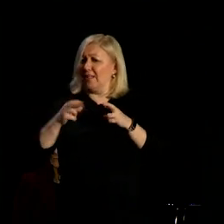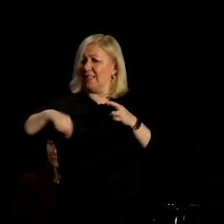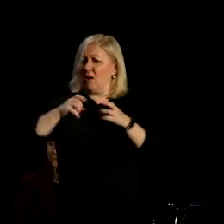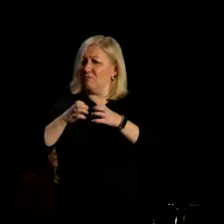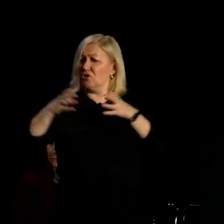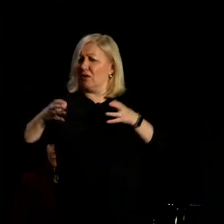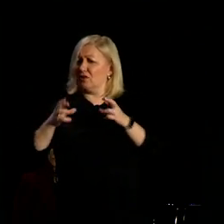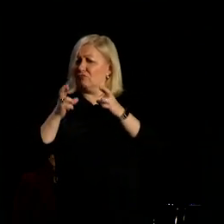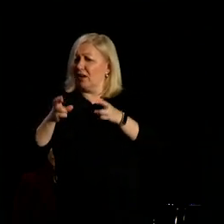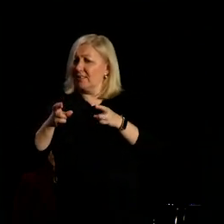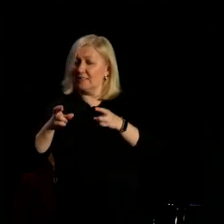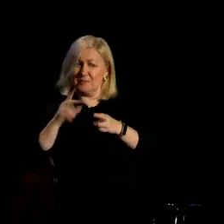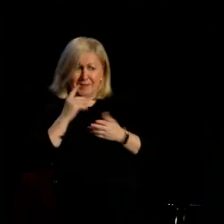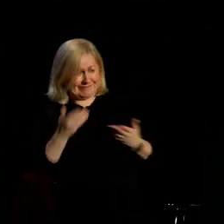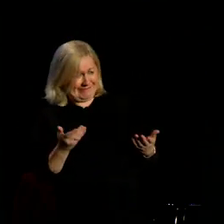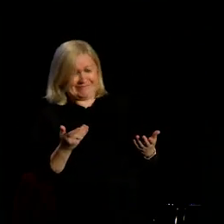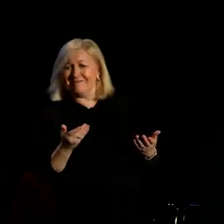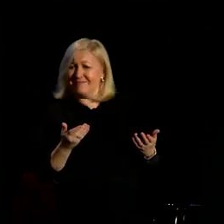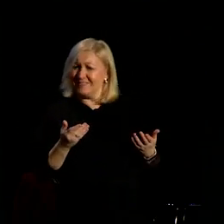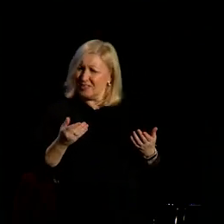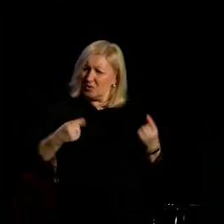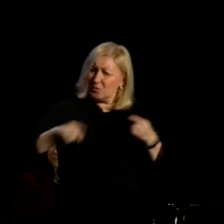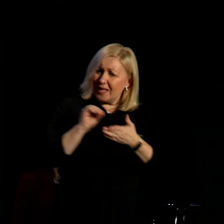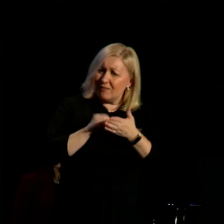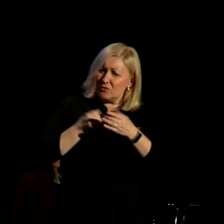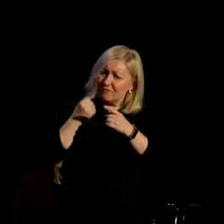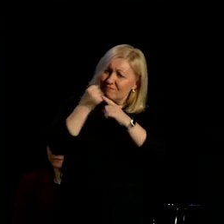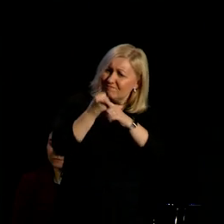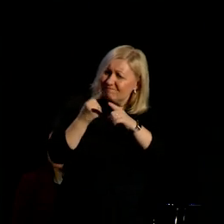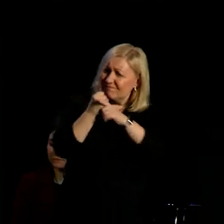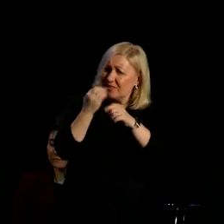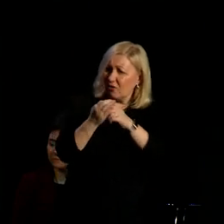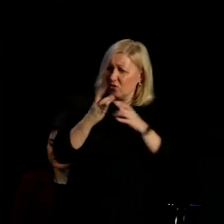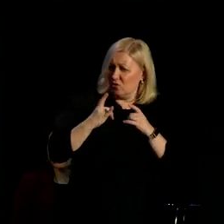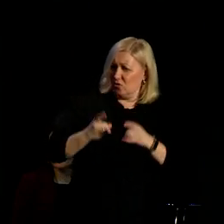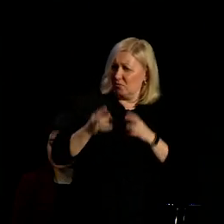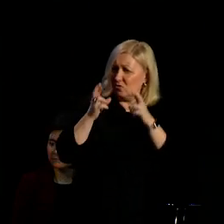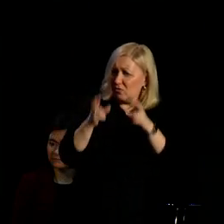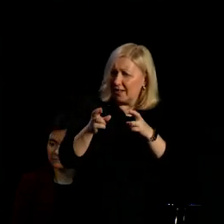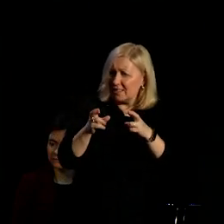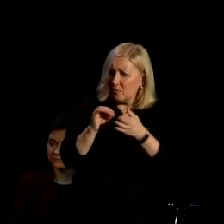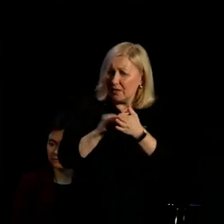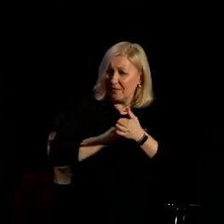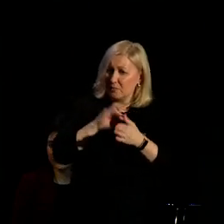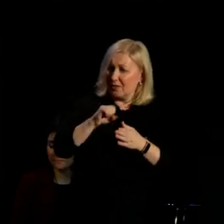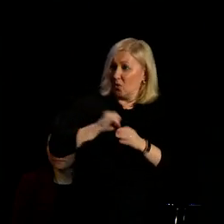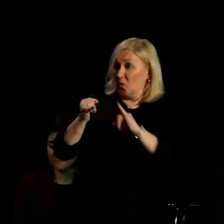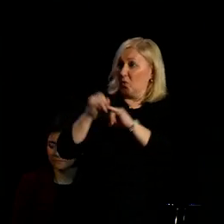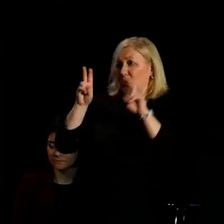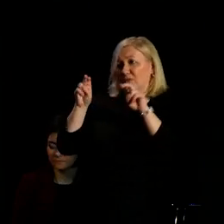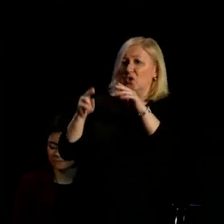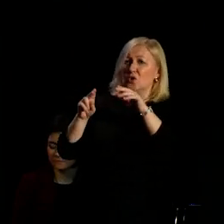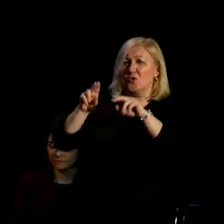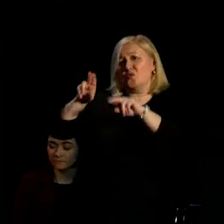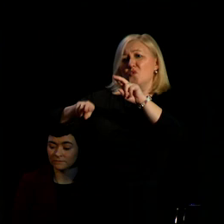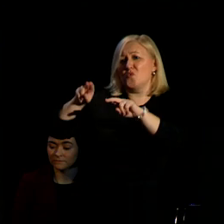who have fought tirelessly for human rights are in peril from new cohorts of extremists who view